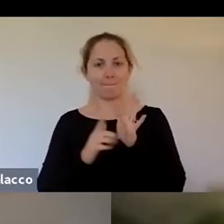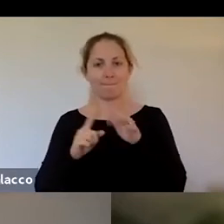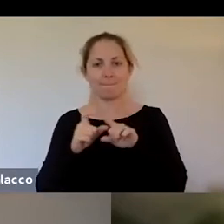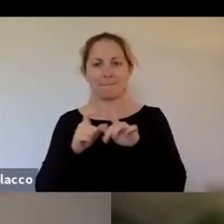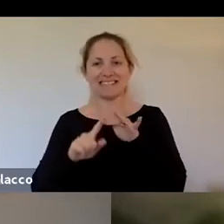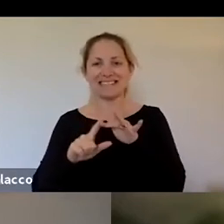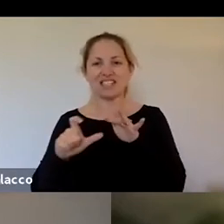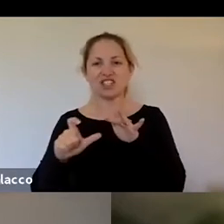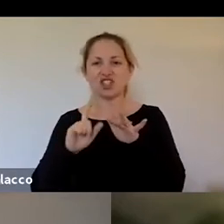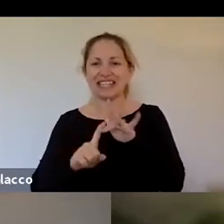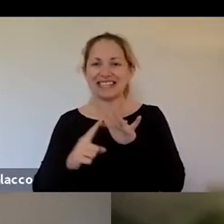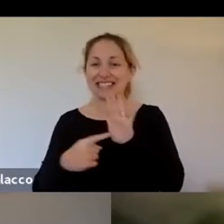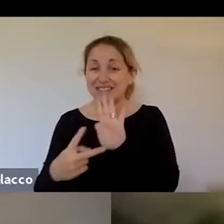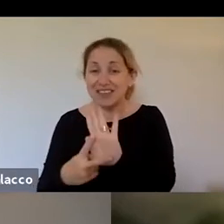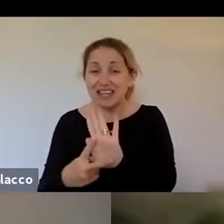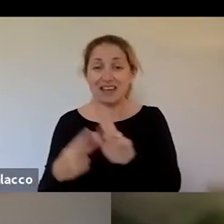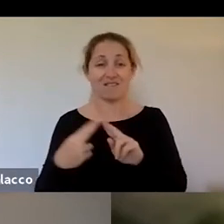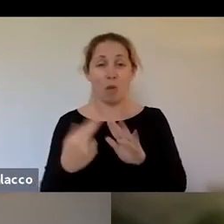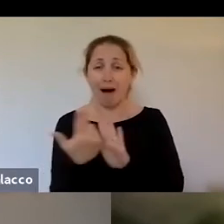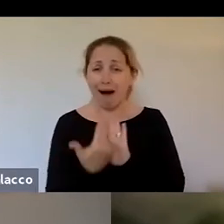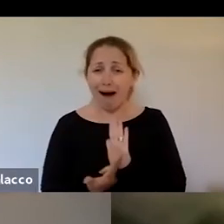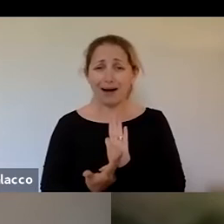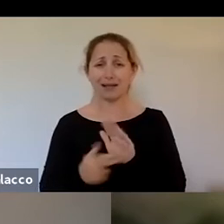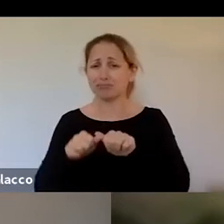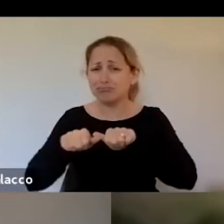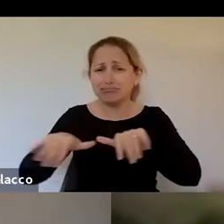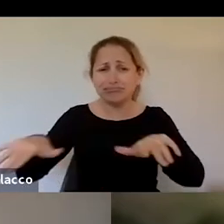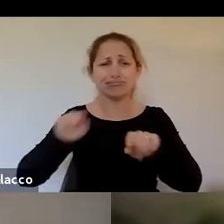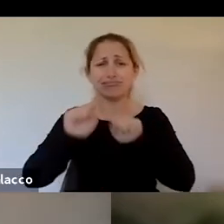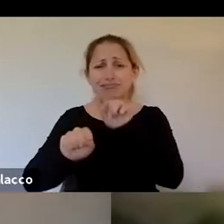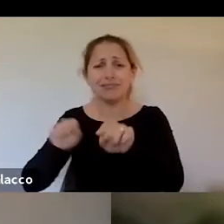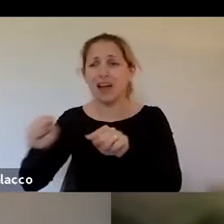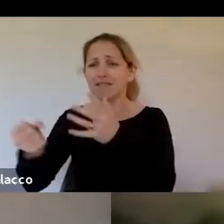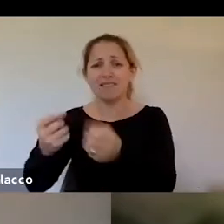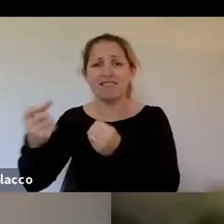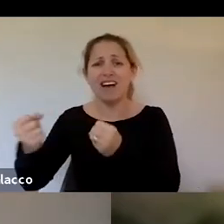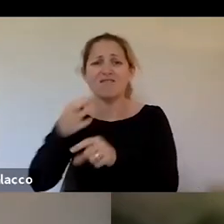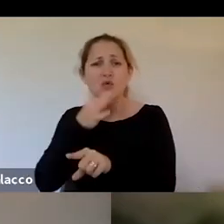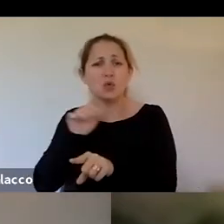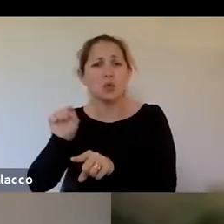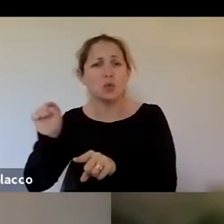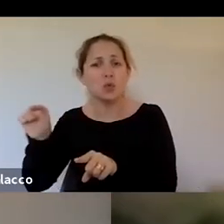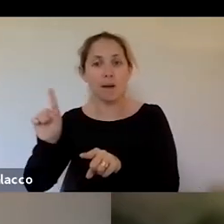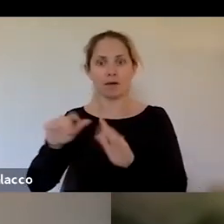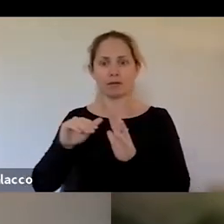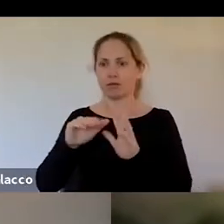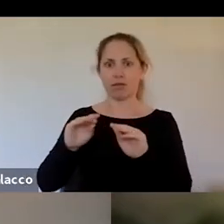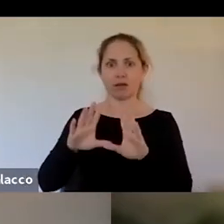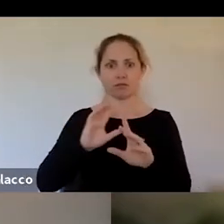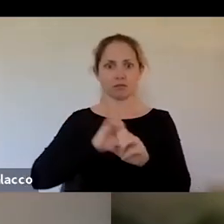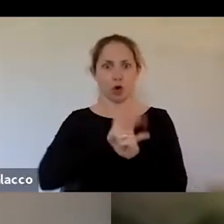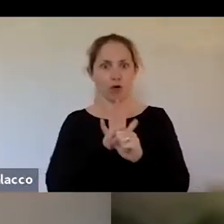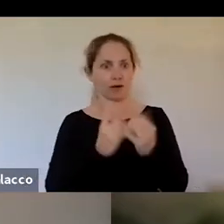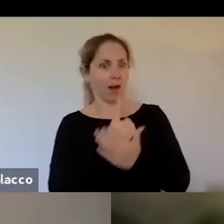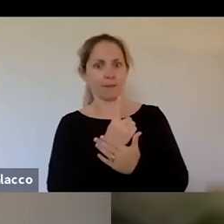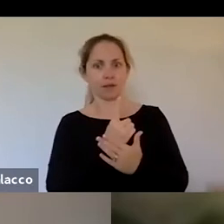and others, all of a sudden you had tens of thousands of cultural organizations who needed to